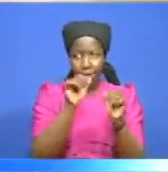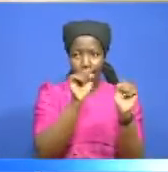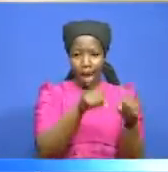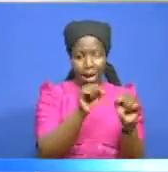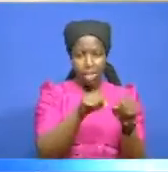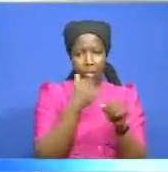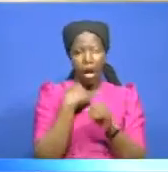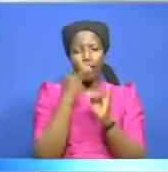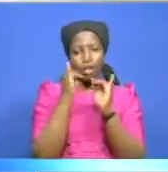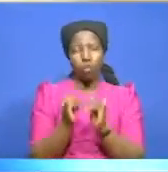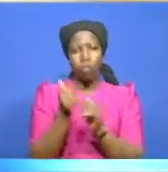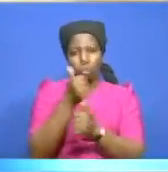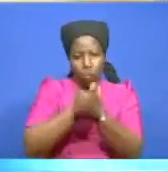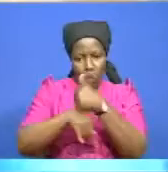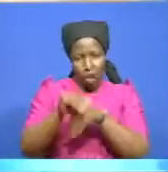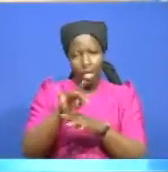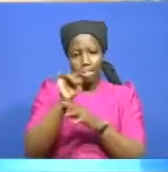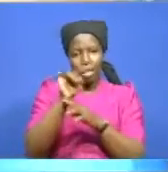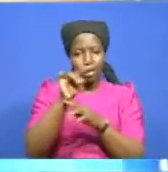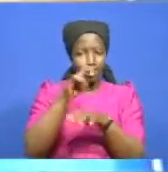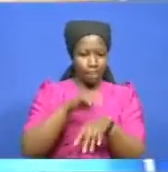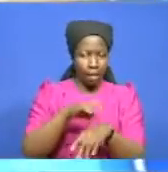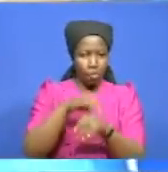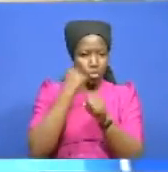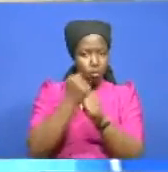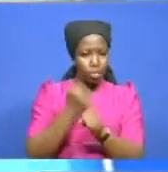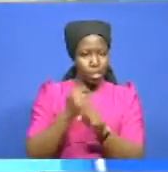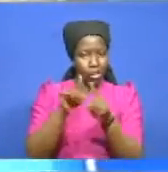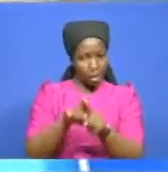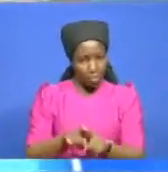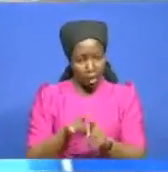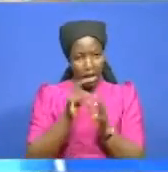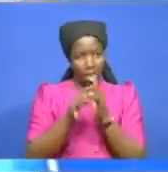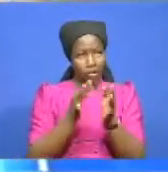in this particular, choosing the same piece of pie. Now, if you think about the